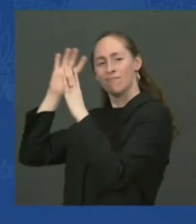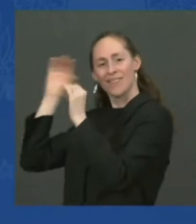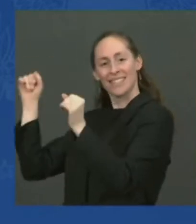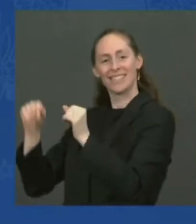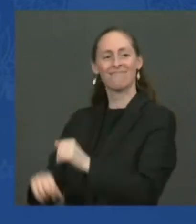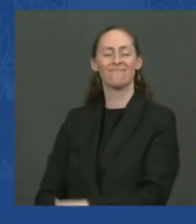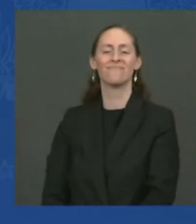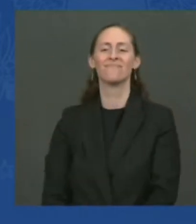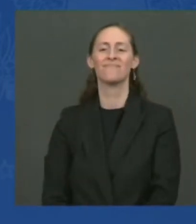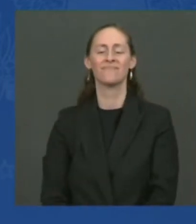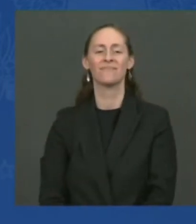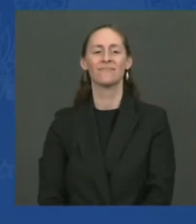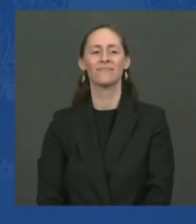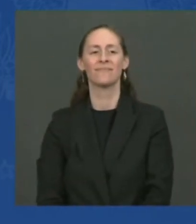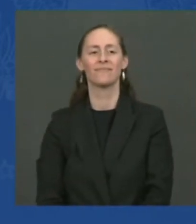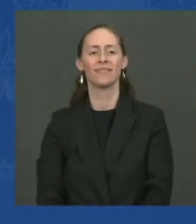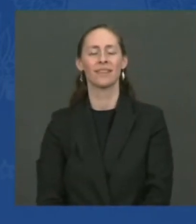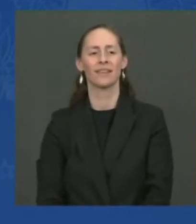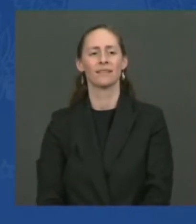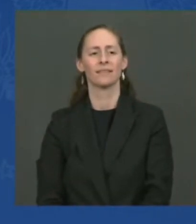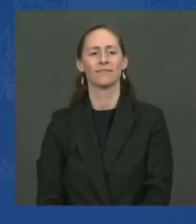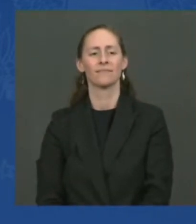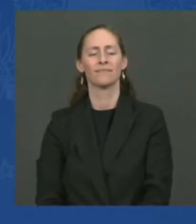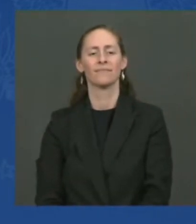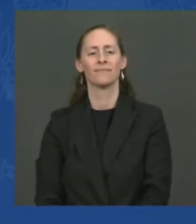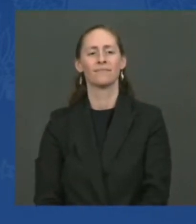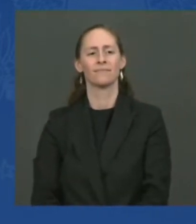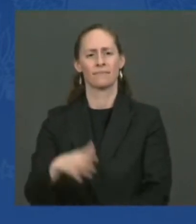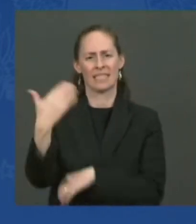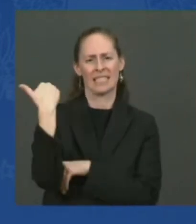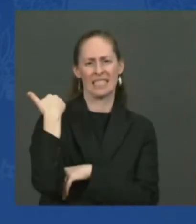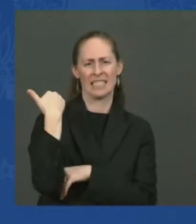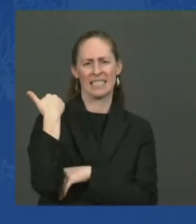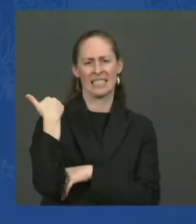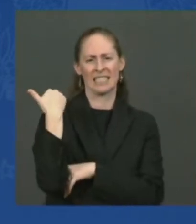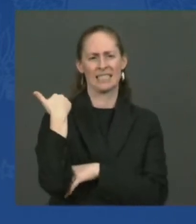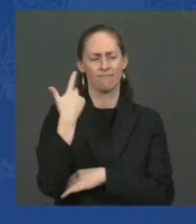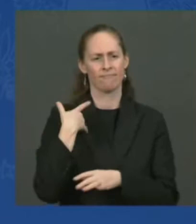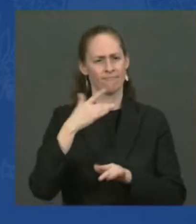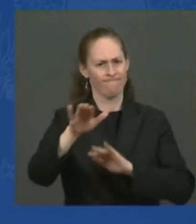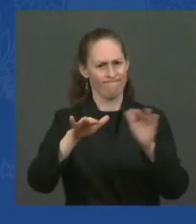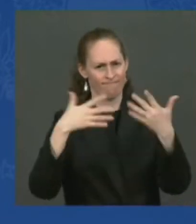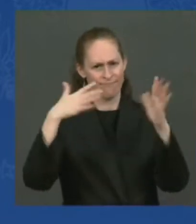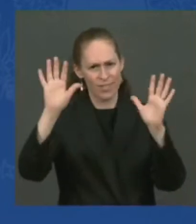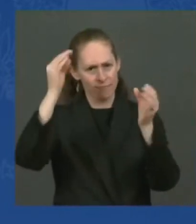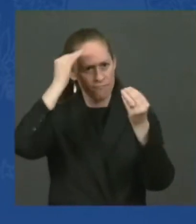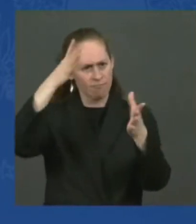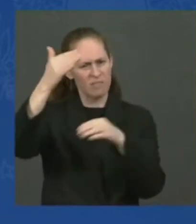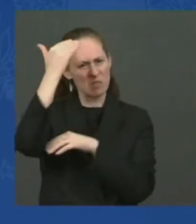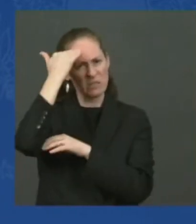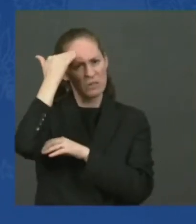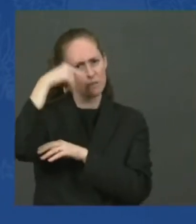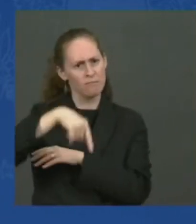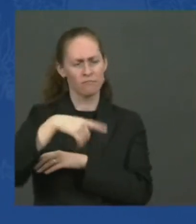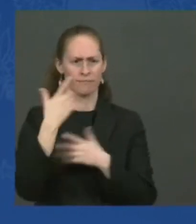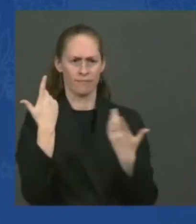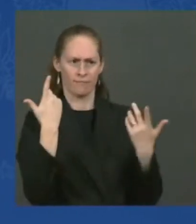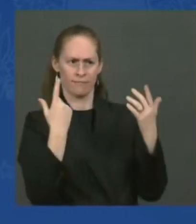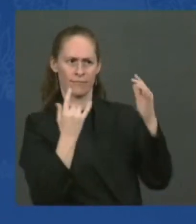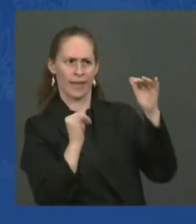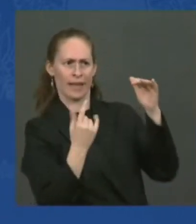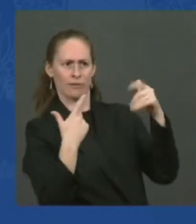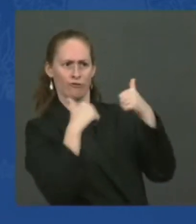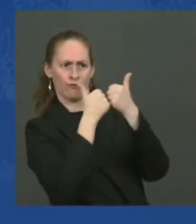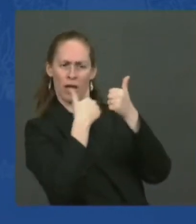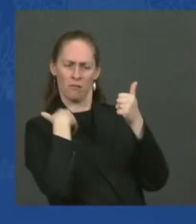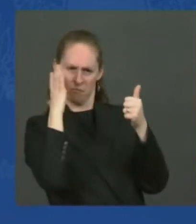At the start of this year, we told American families that we'd meet our challenges the challenges of our time with boldness and with